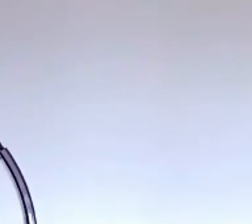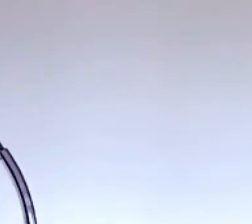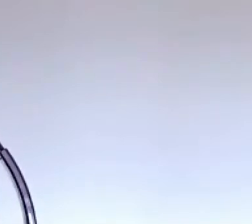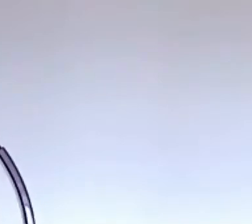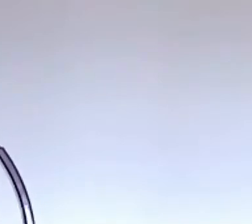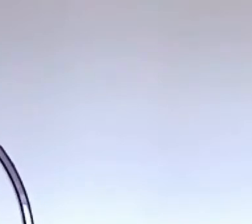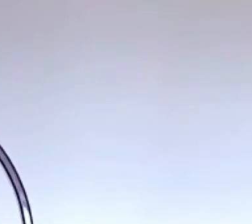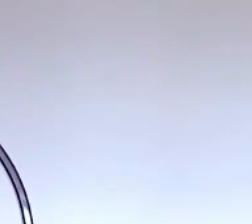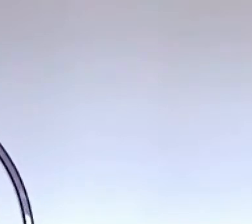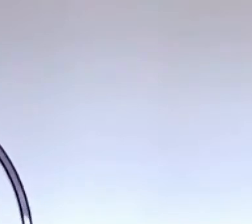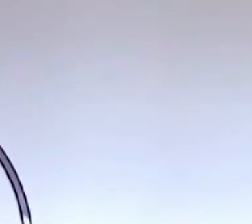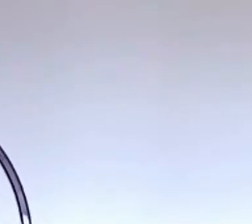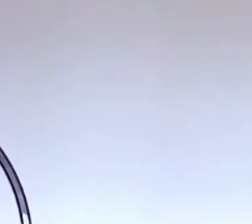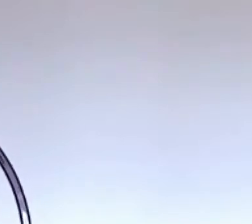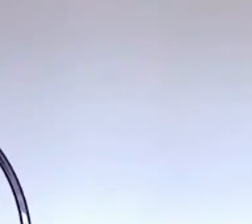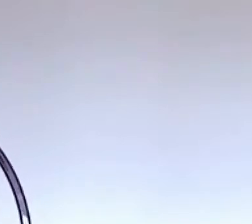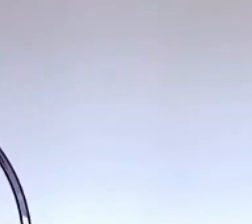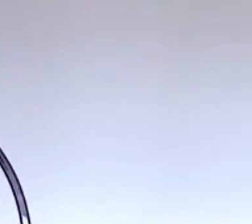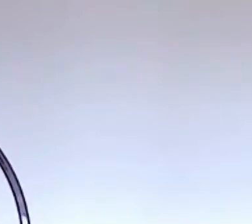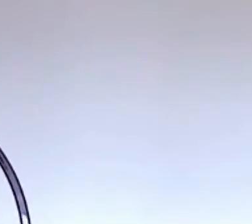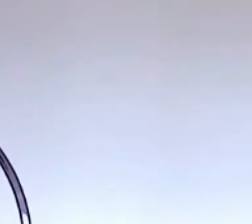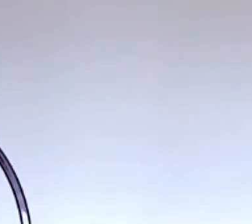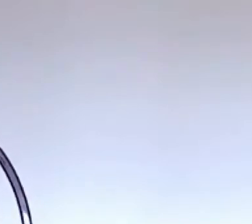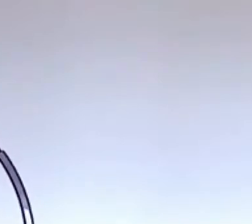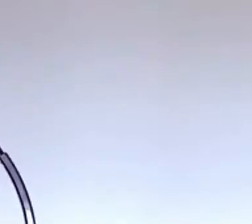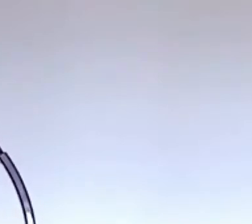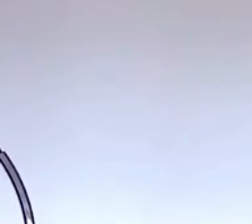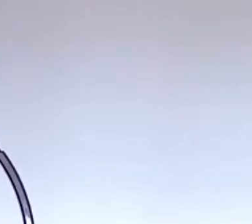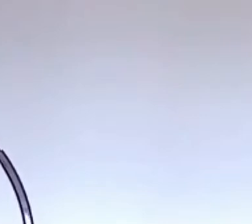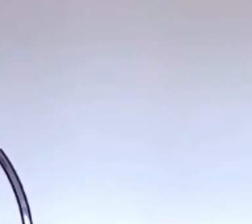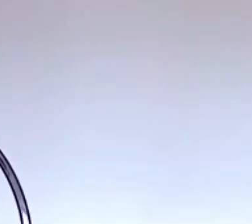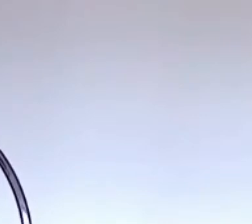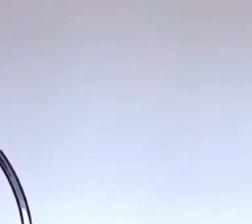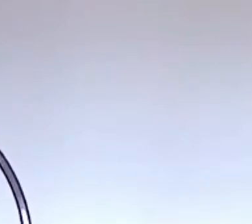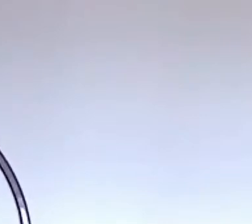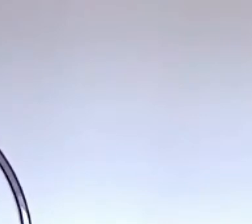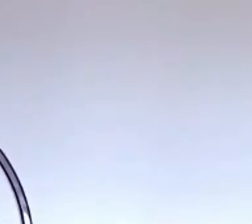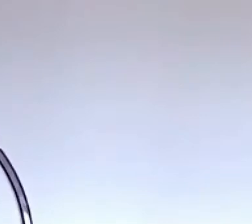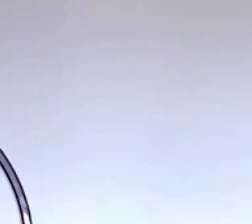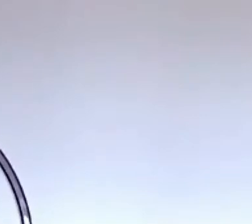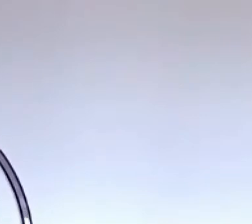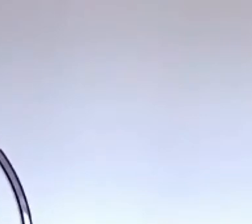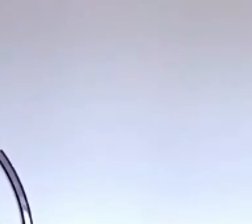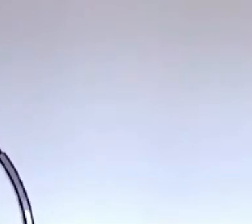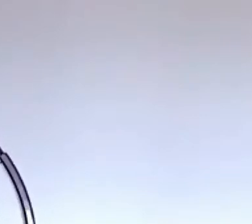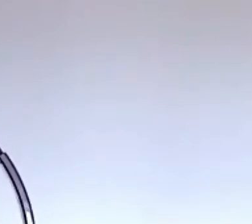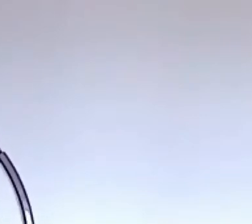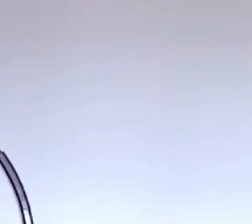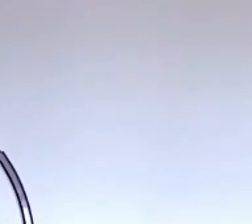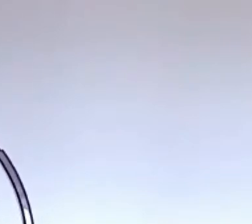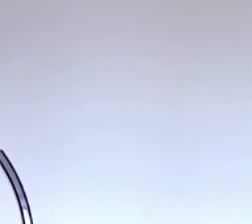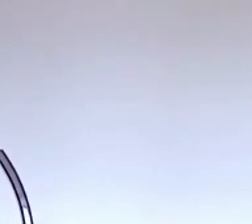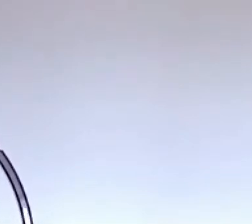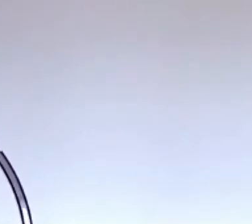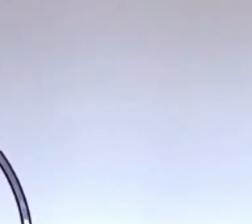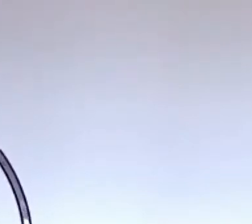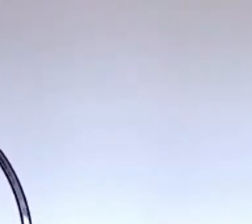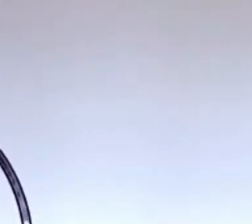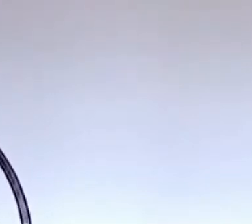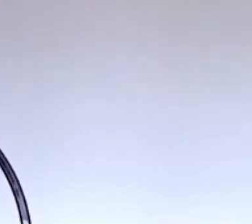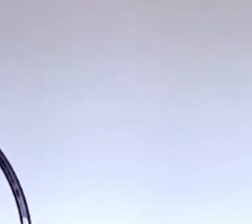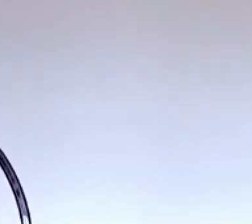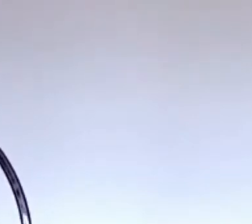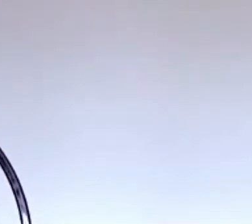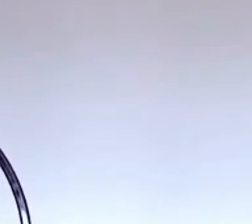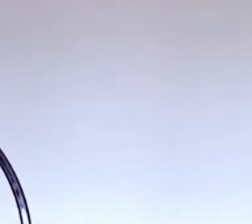BC. It has been 2 years of intense engagement, 2 years of debate and discussion, 2 years of